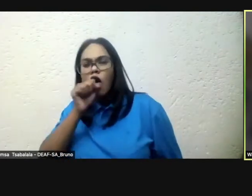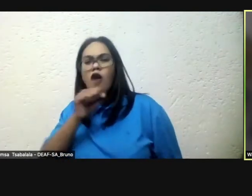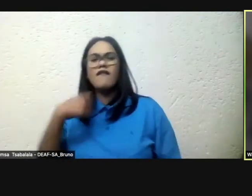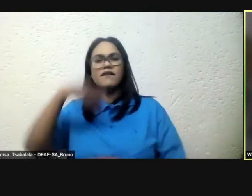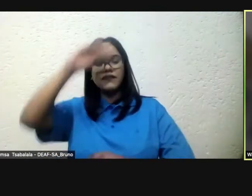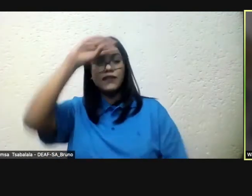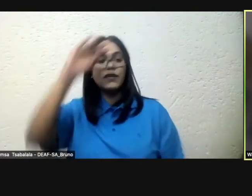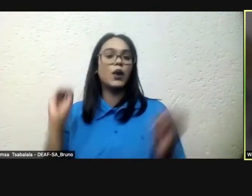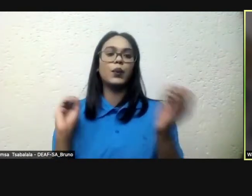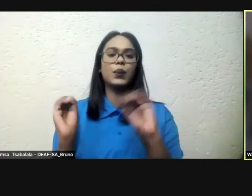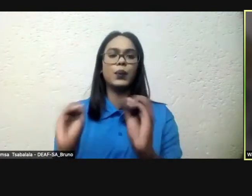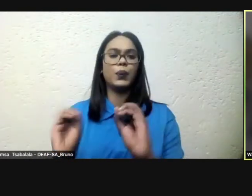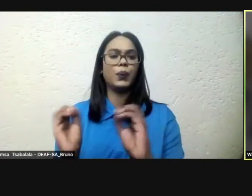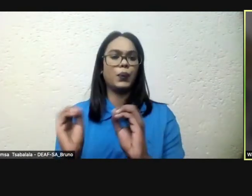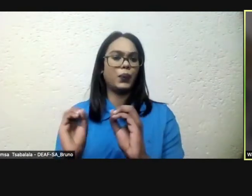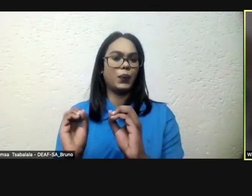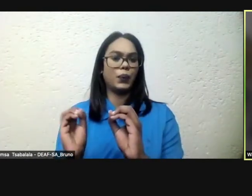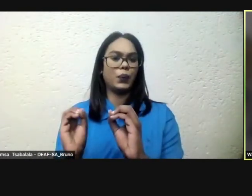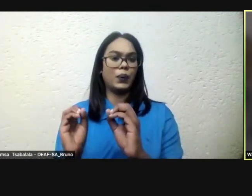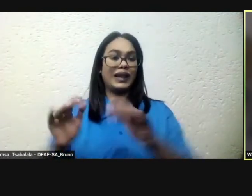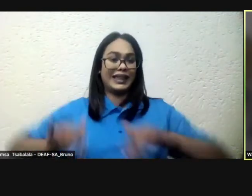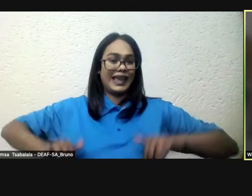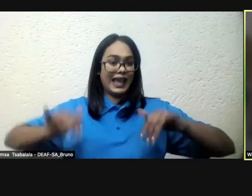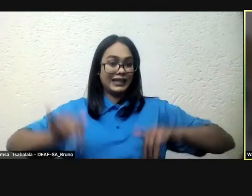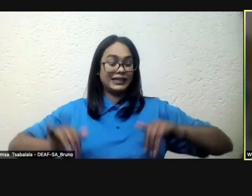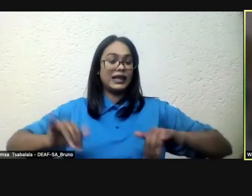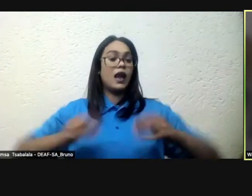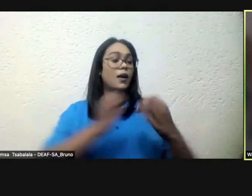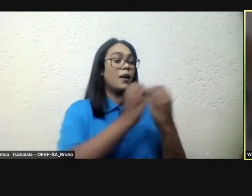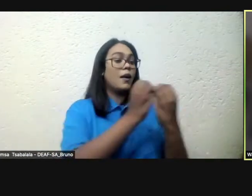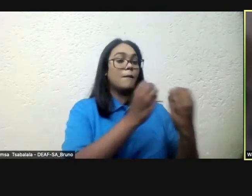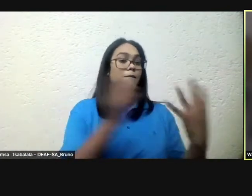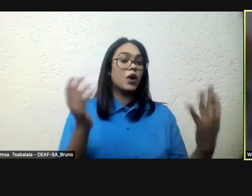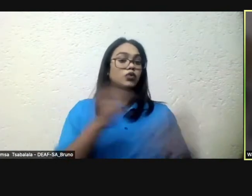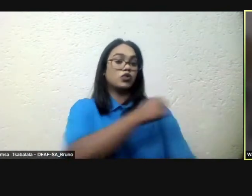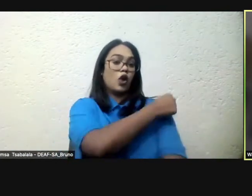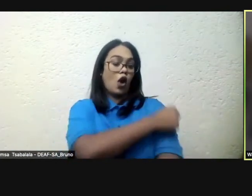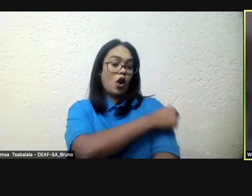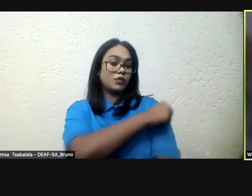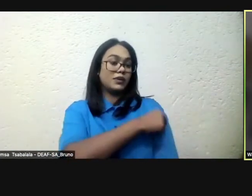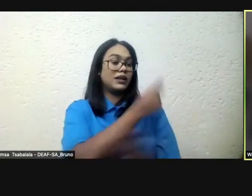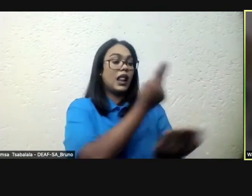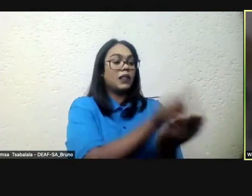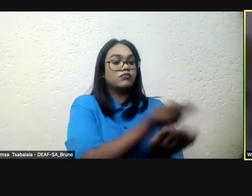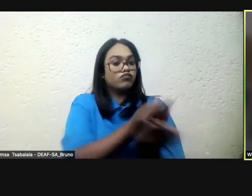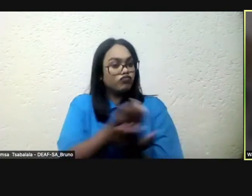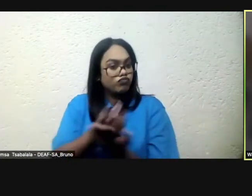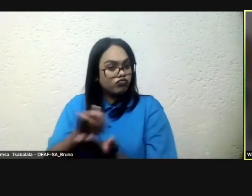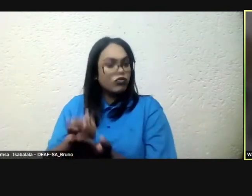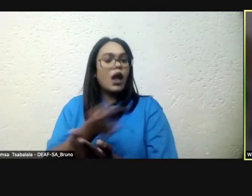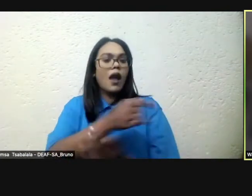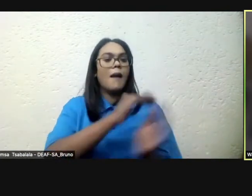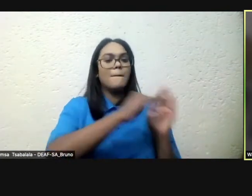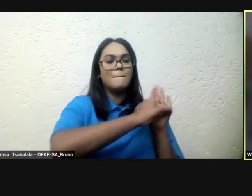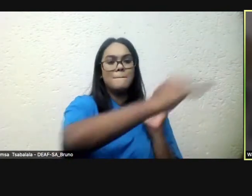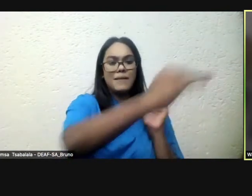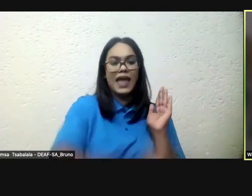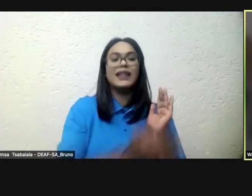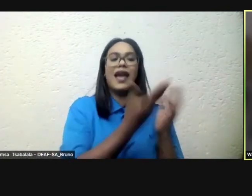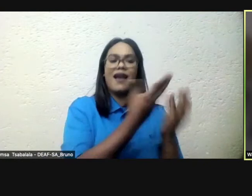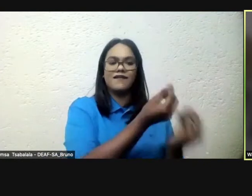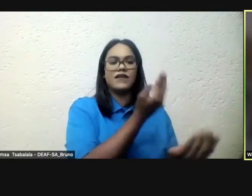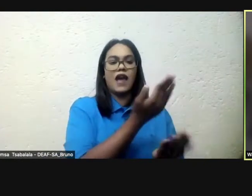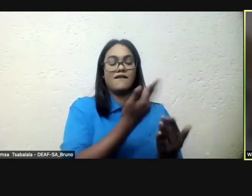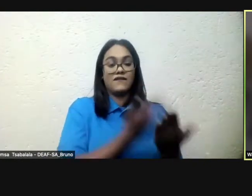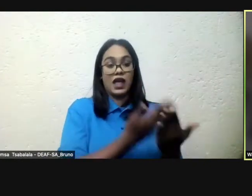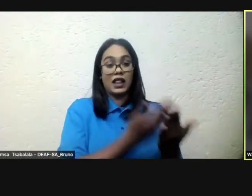when there's a lot of hospital beds still available, GPs are more likely to admit patients who are milder, who otherwise they wouldn't admit at the peak